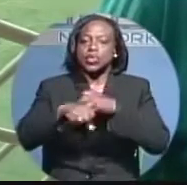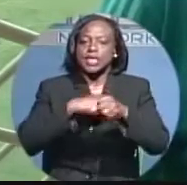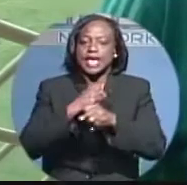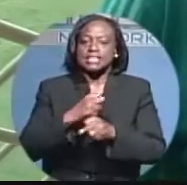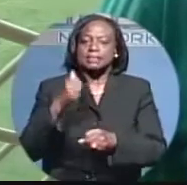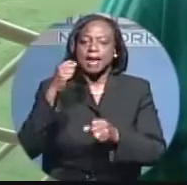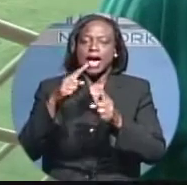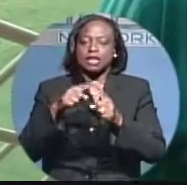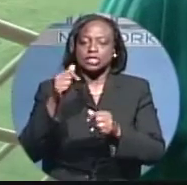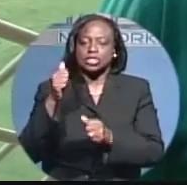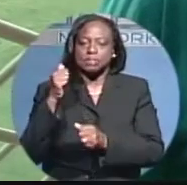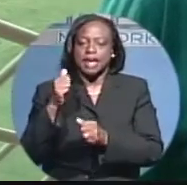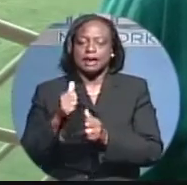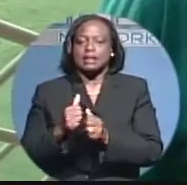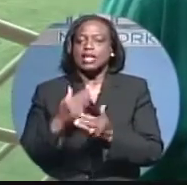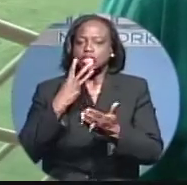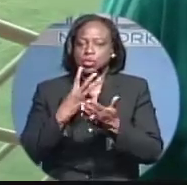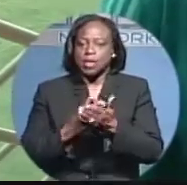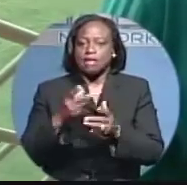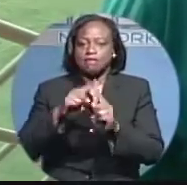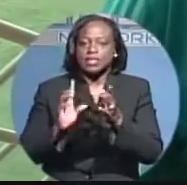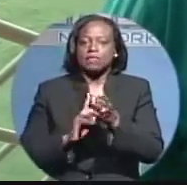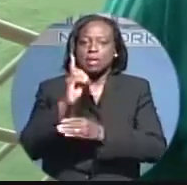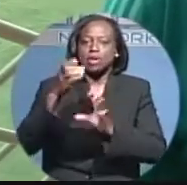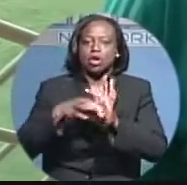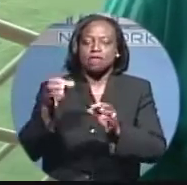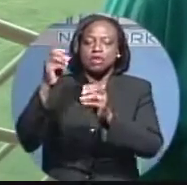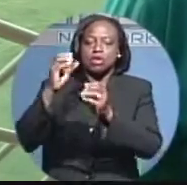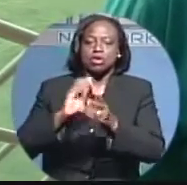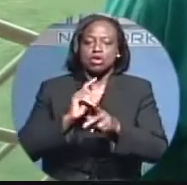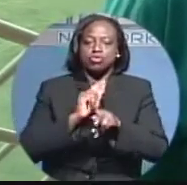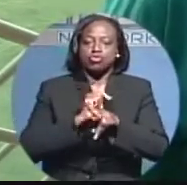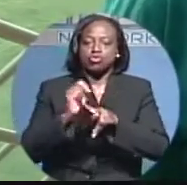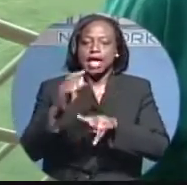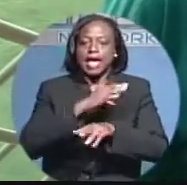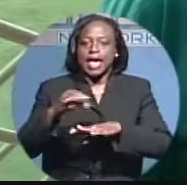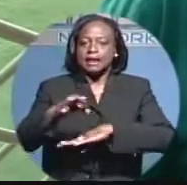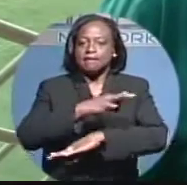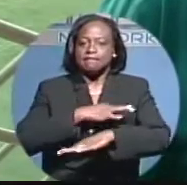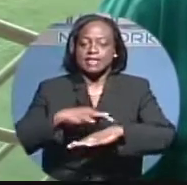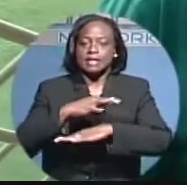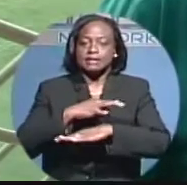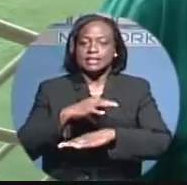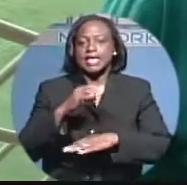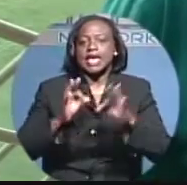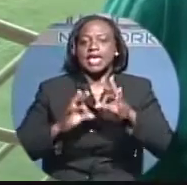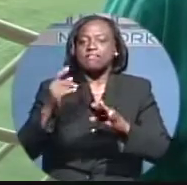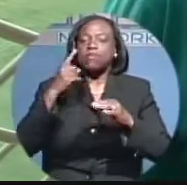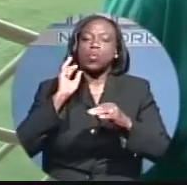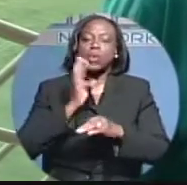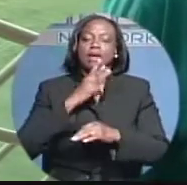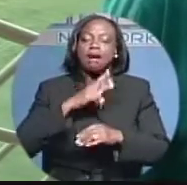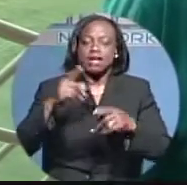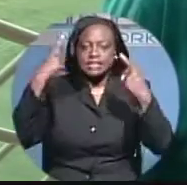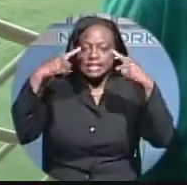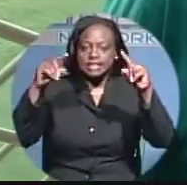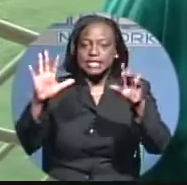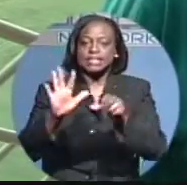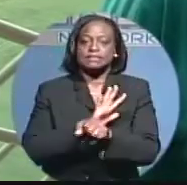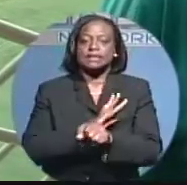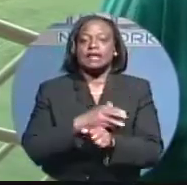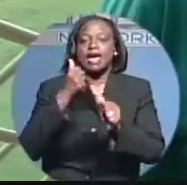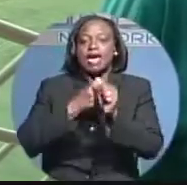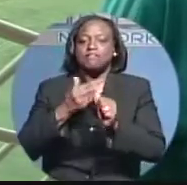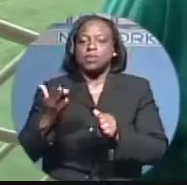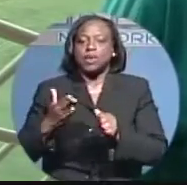the development of track and field, and particularly for the Bahamas if we are successful. And we have no reason to doubt that we will be successful because everyone is enthusiastic